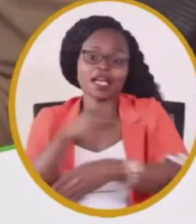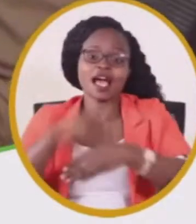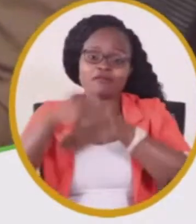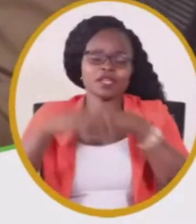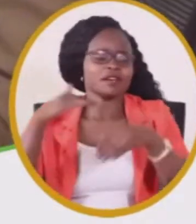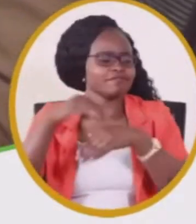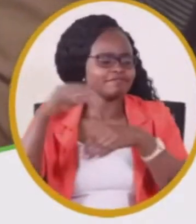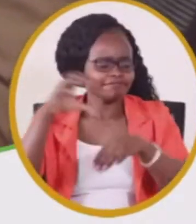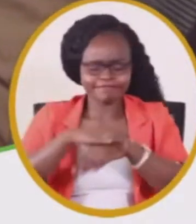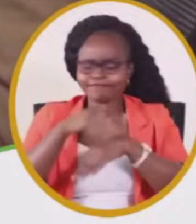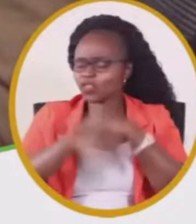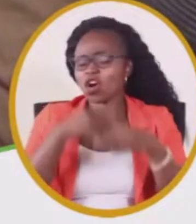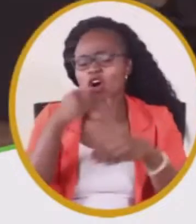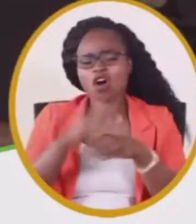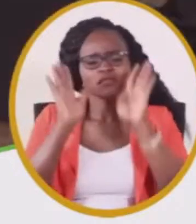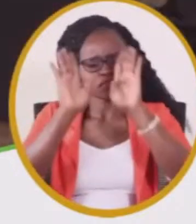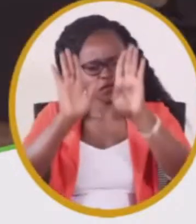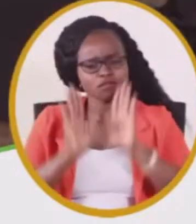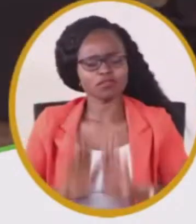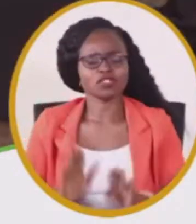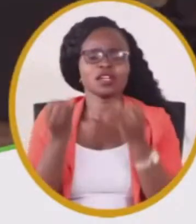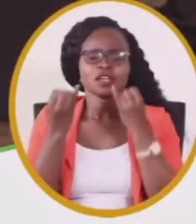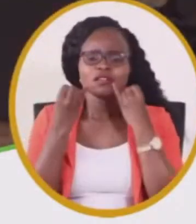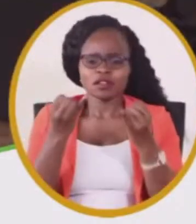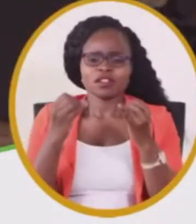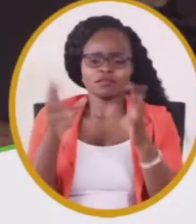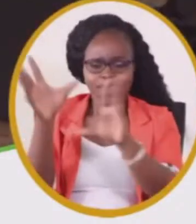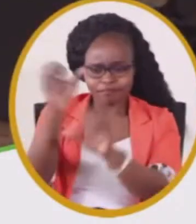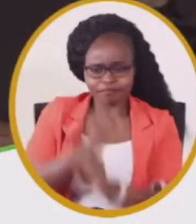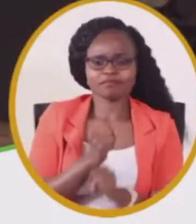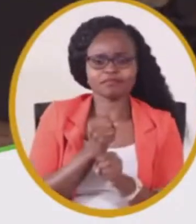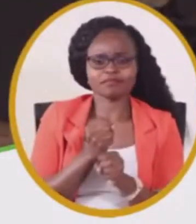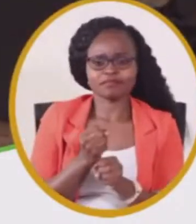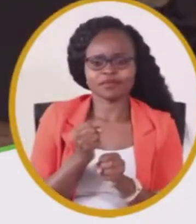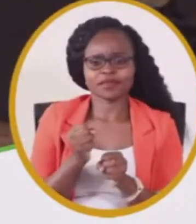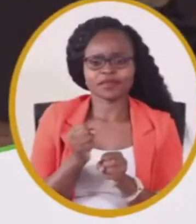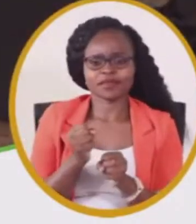information, including from stakeholders such as sector regulators.